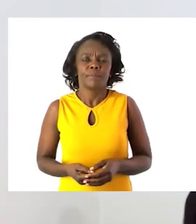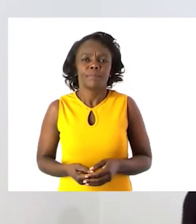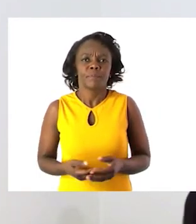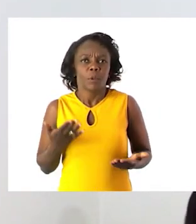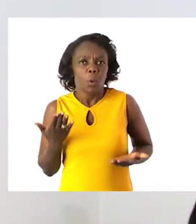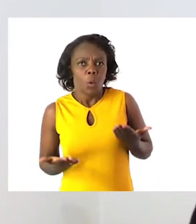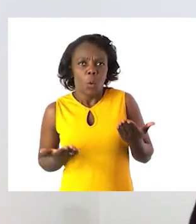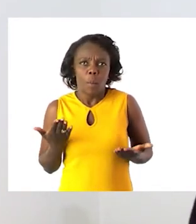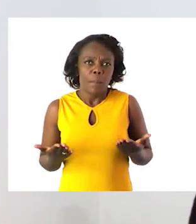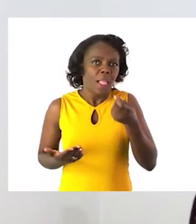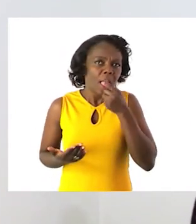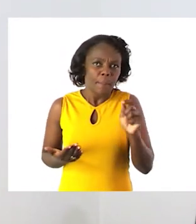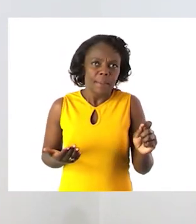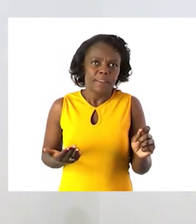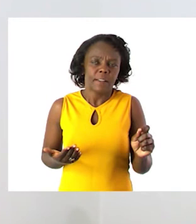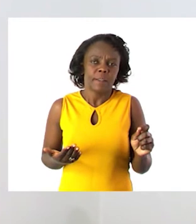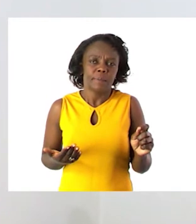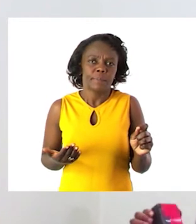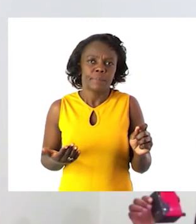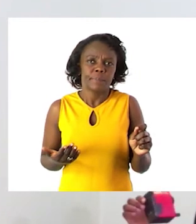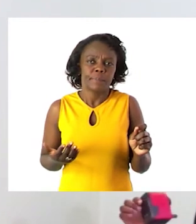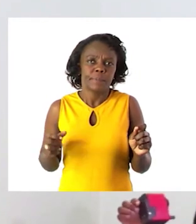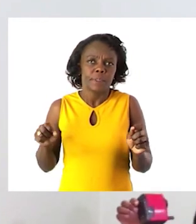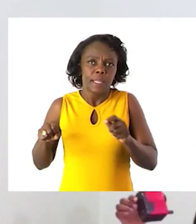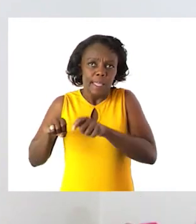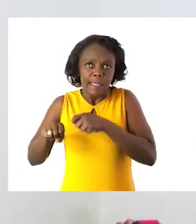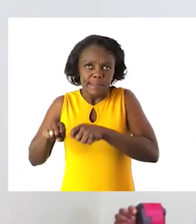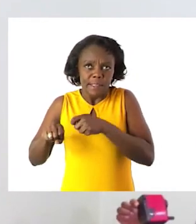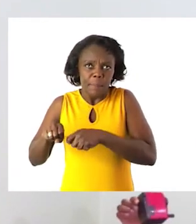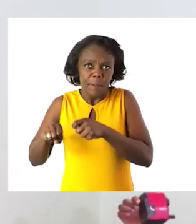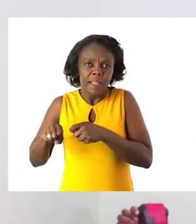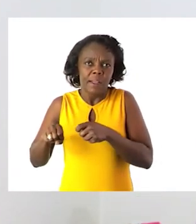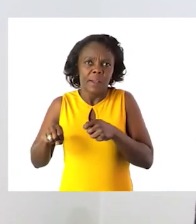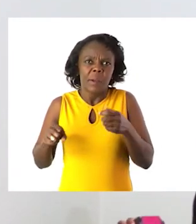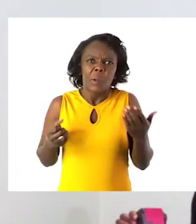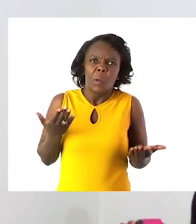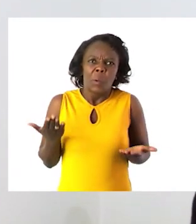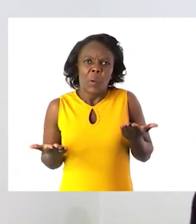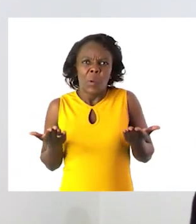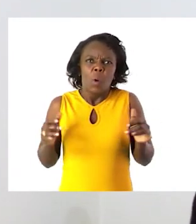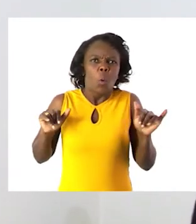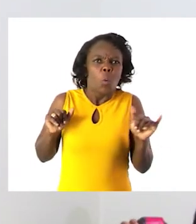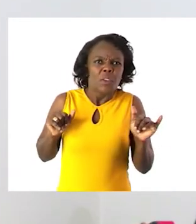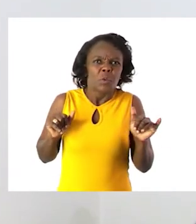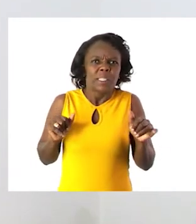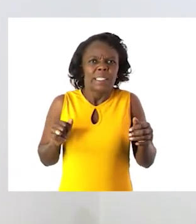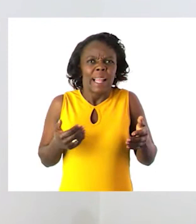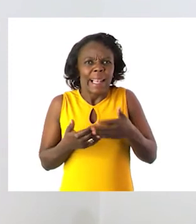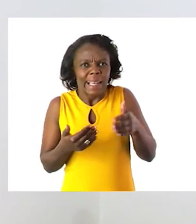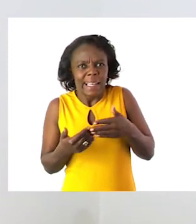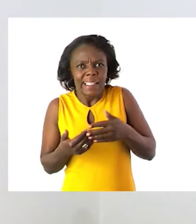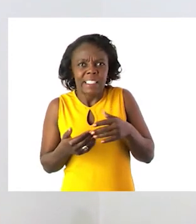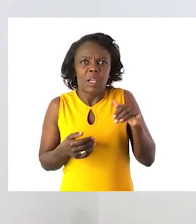compare this pencil and the sharpener. Which one will be heavy here and which one will be light? Of course,